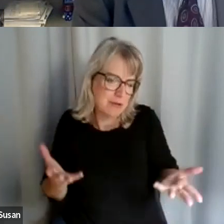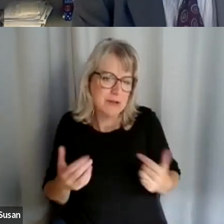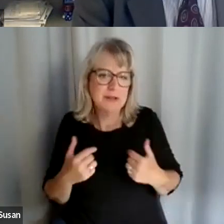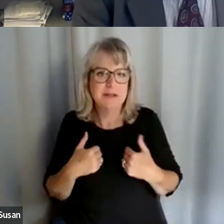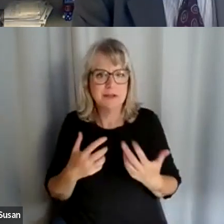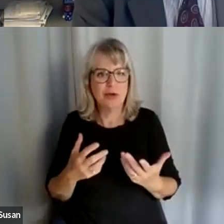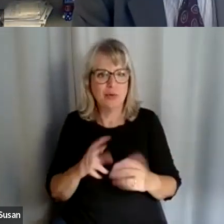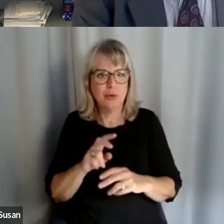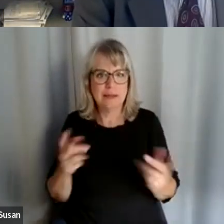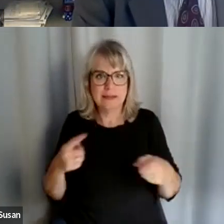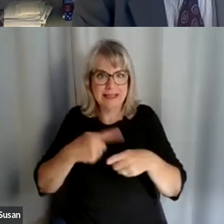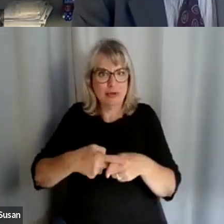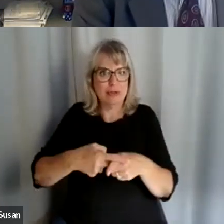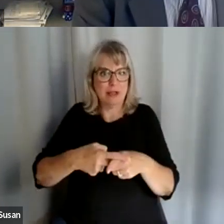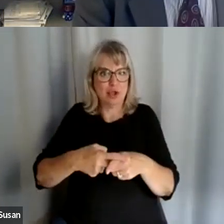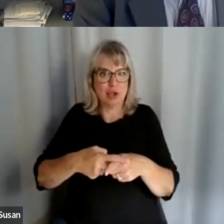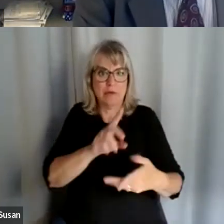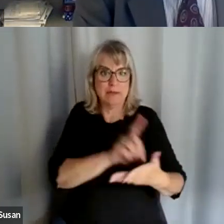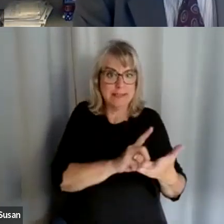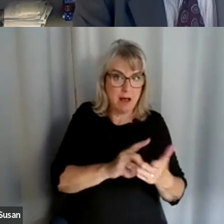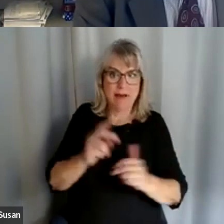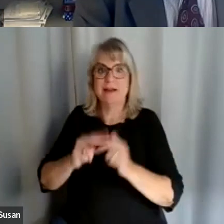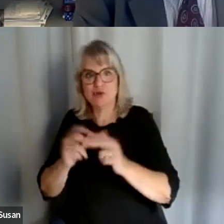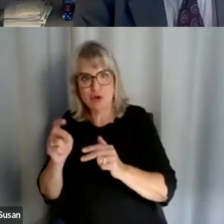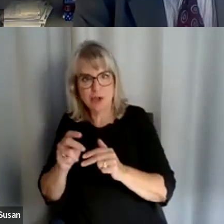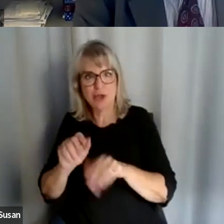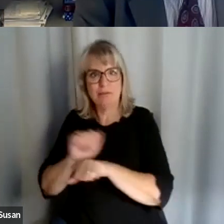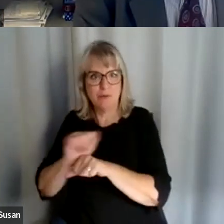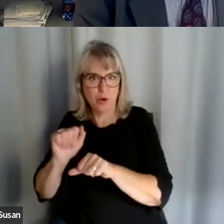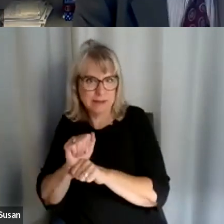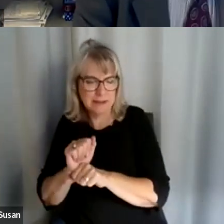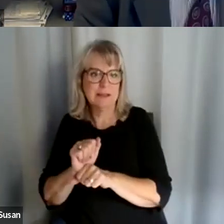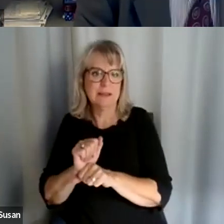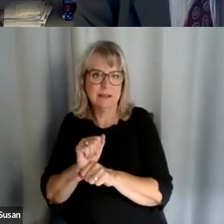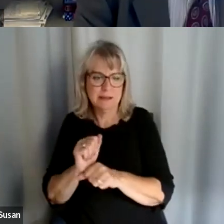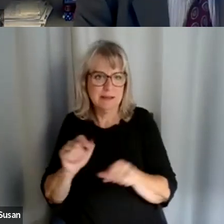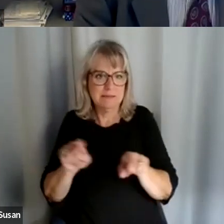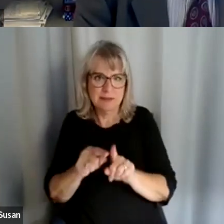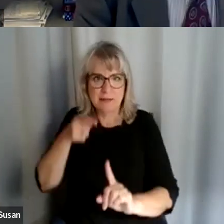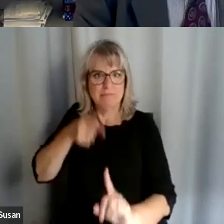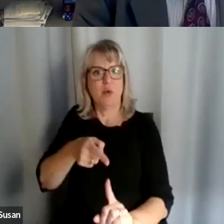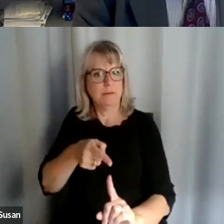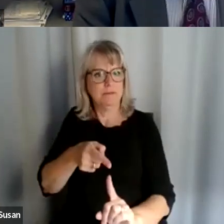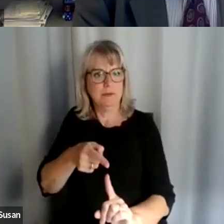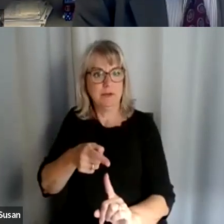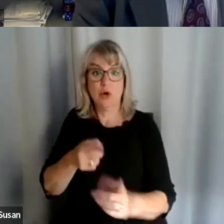sits right at the intersection of design, construction, and performance. And so all conversations of procurement